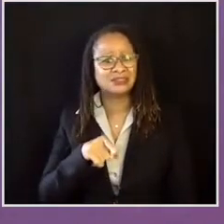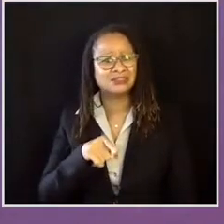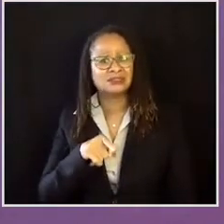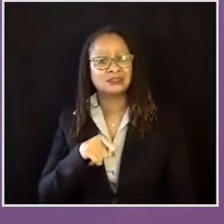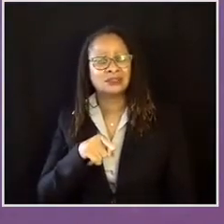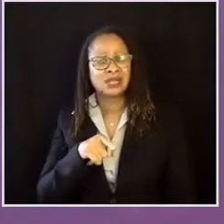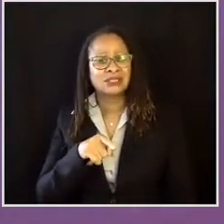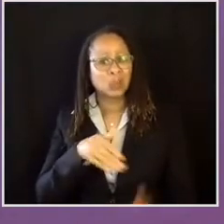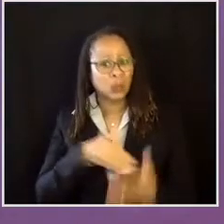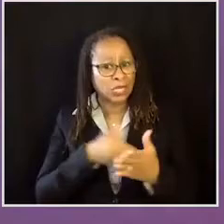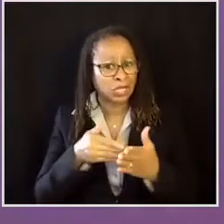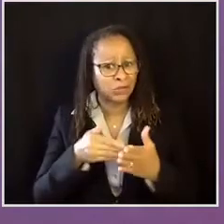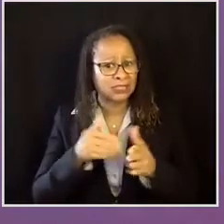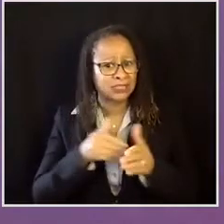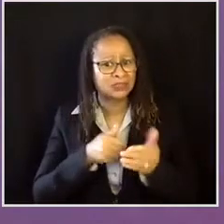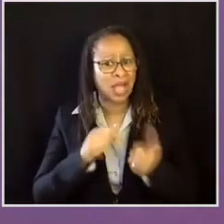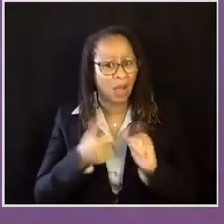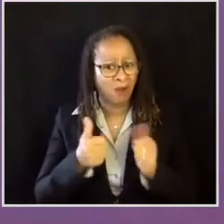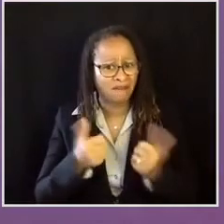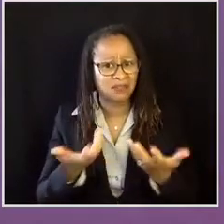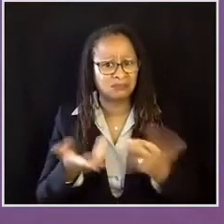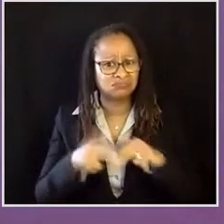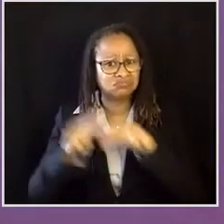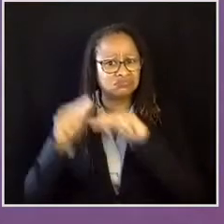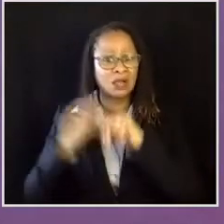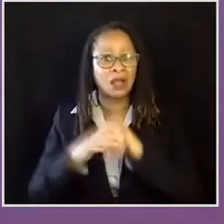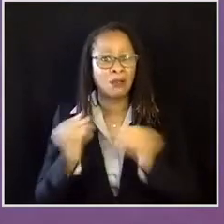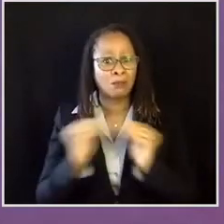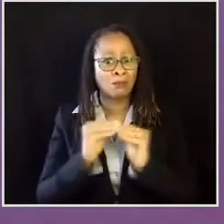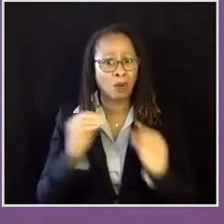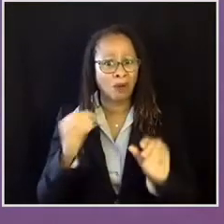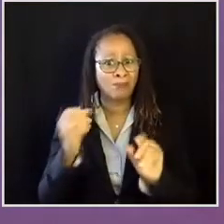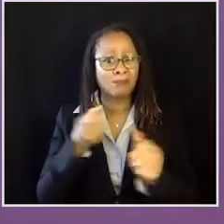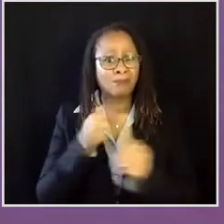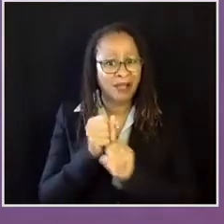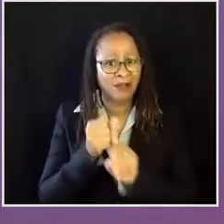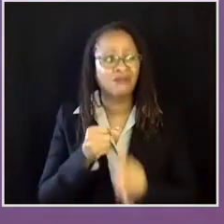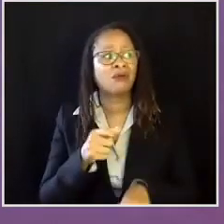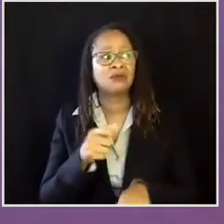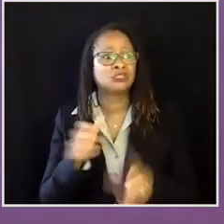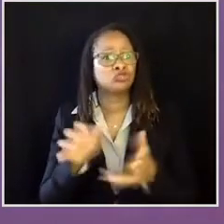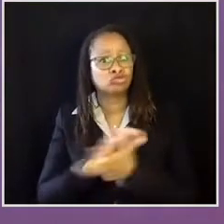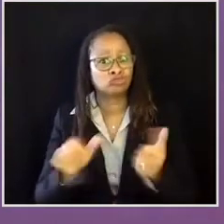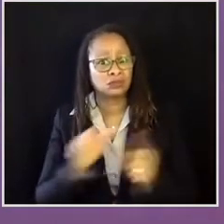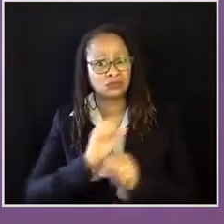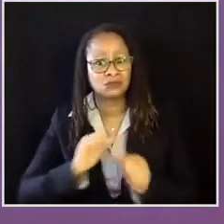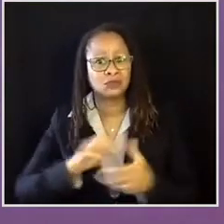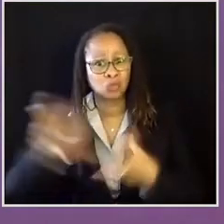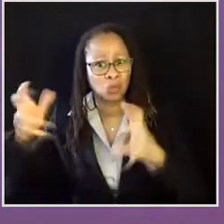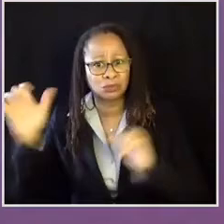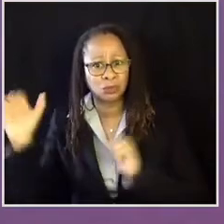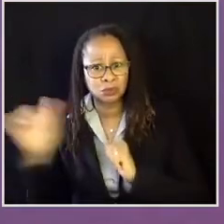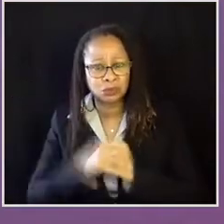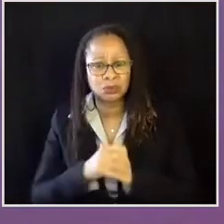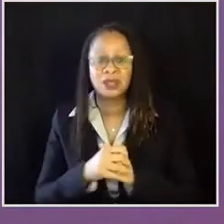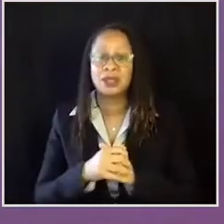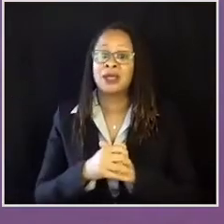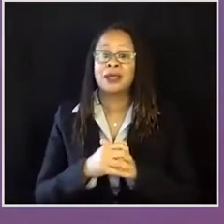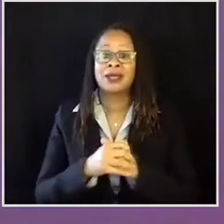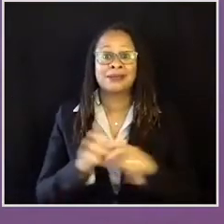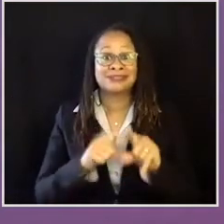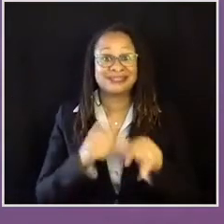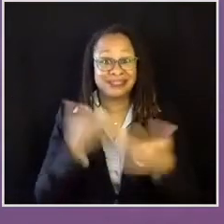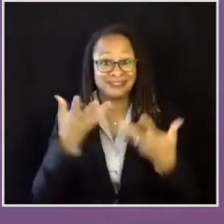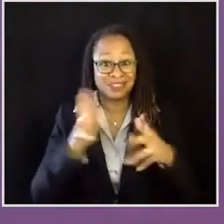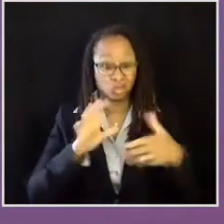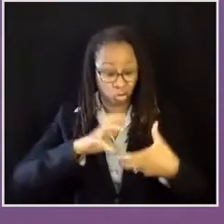of the hurricanes, but more powerful and destructive storms. They're causing record damage after record